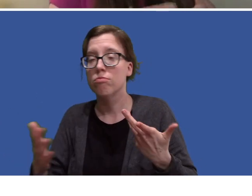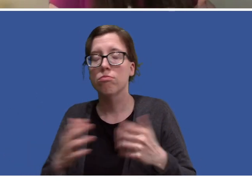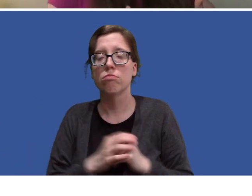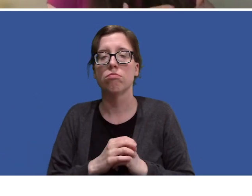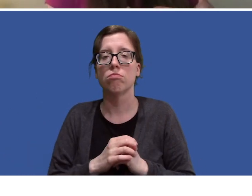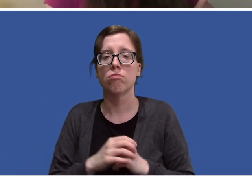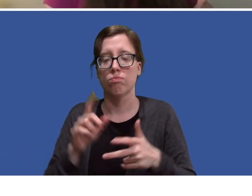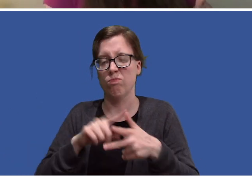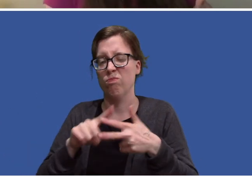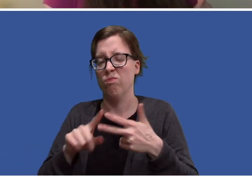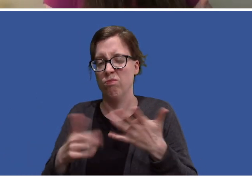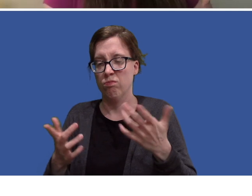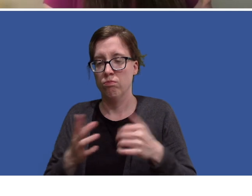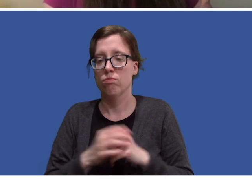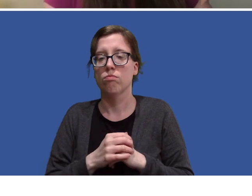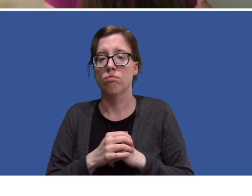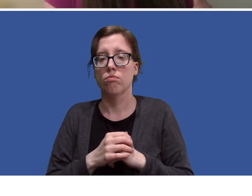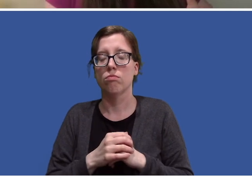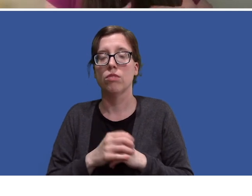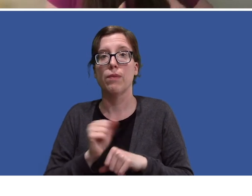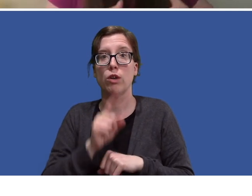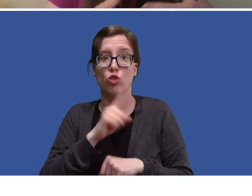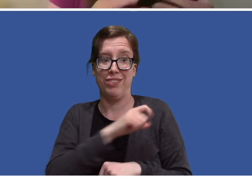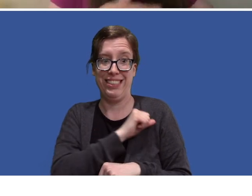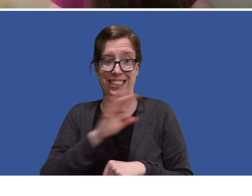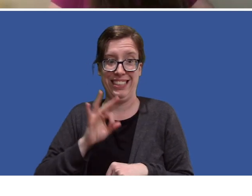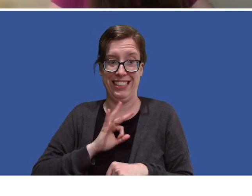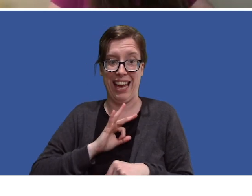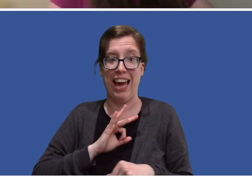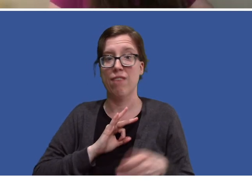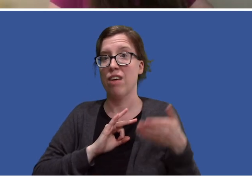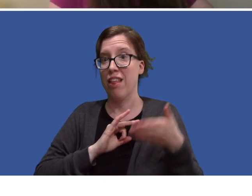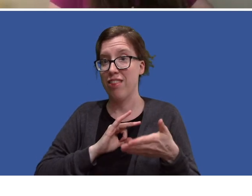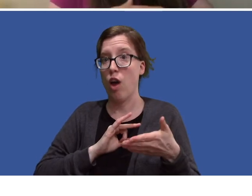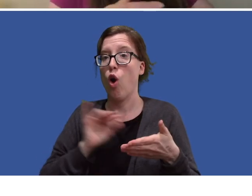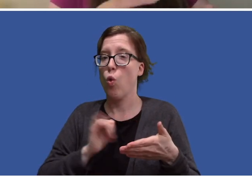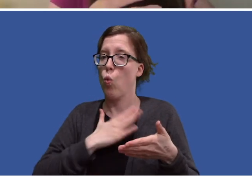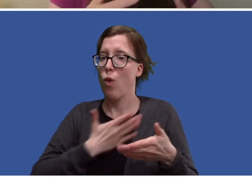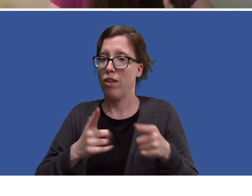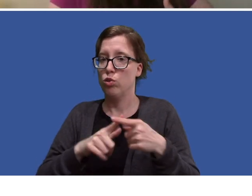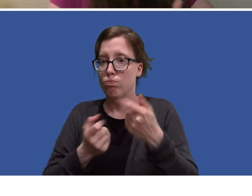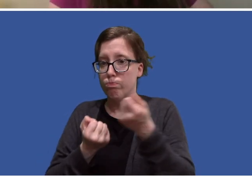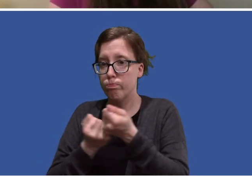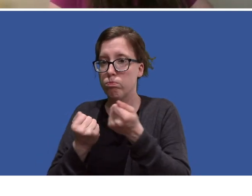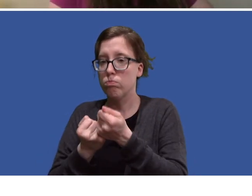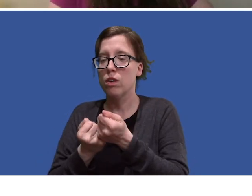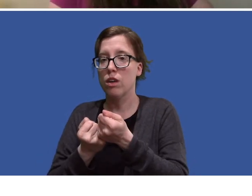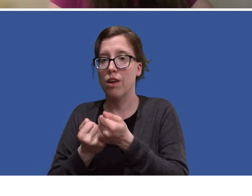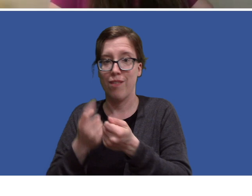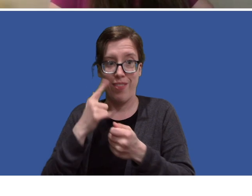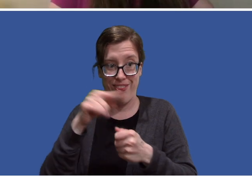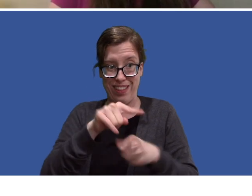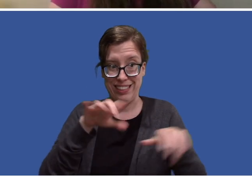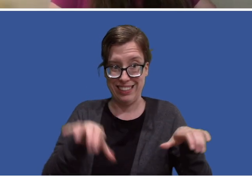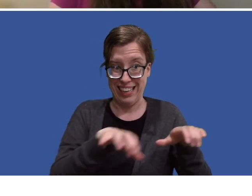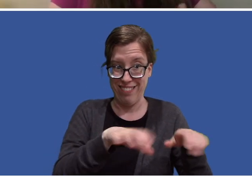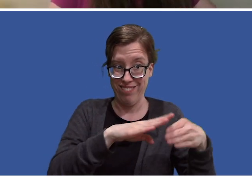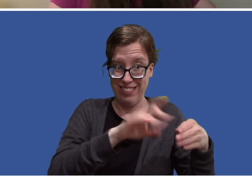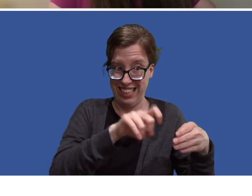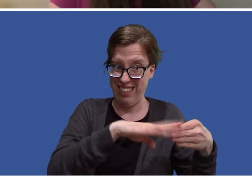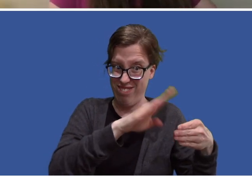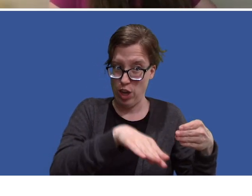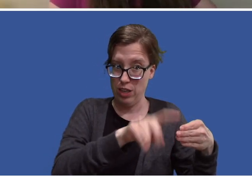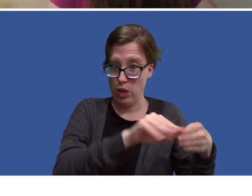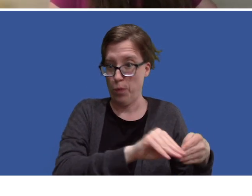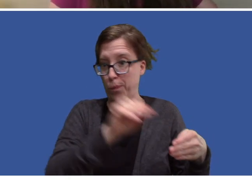and willing to assist with transitions from one activity to another activity or from one class to another class.